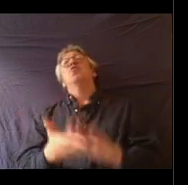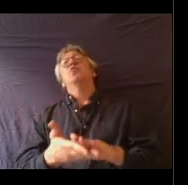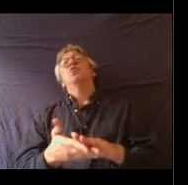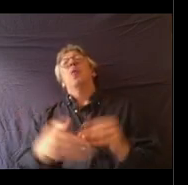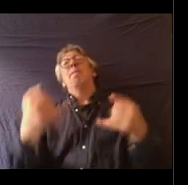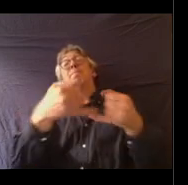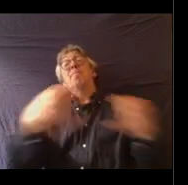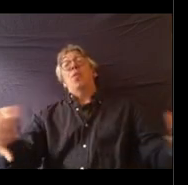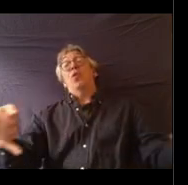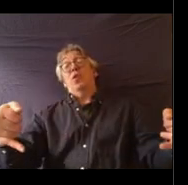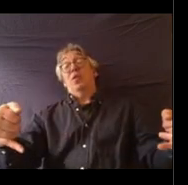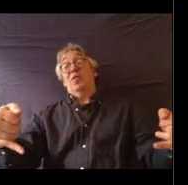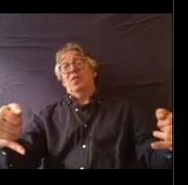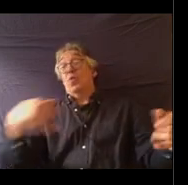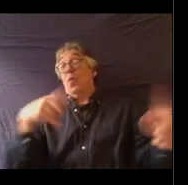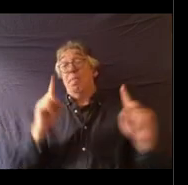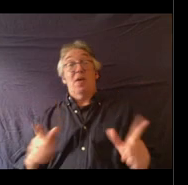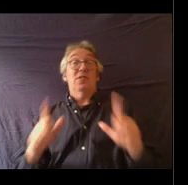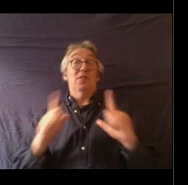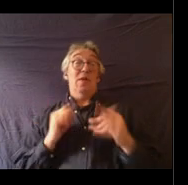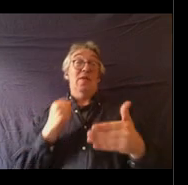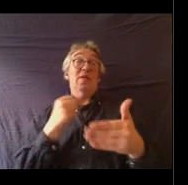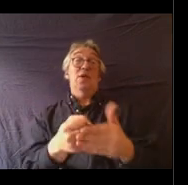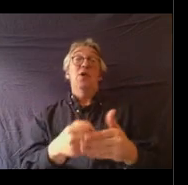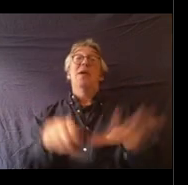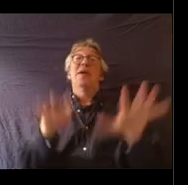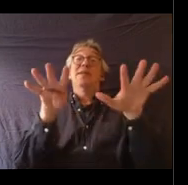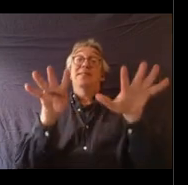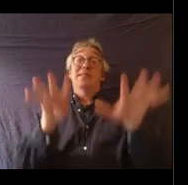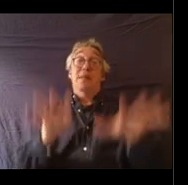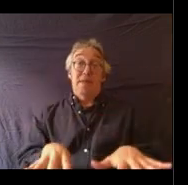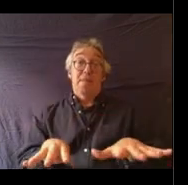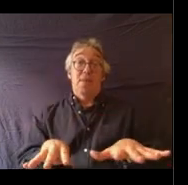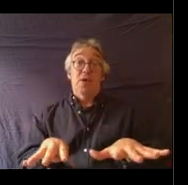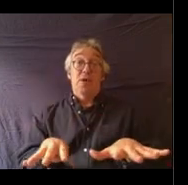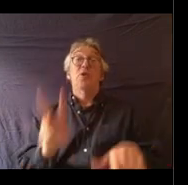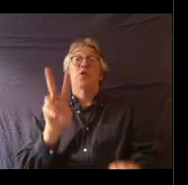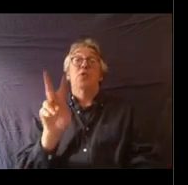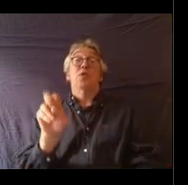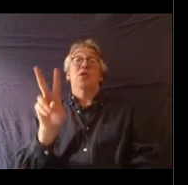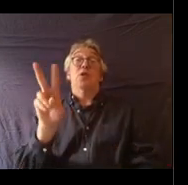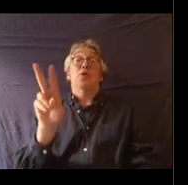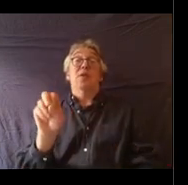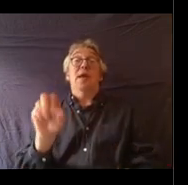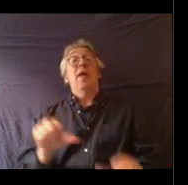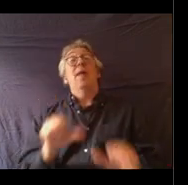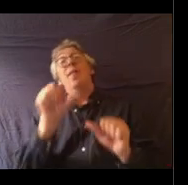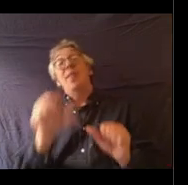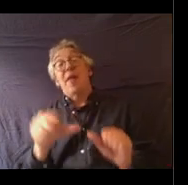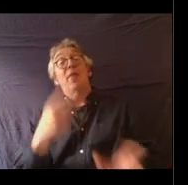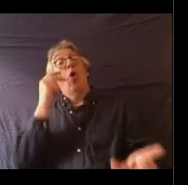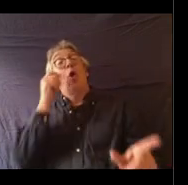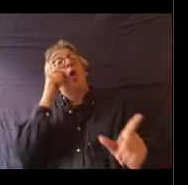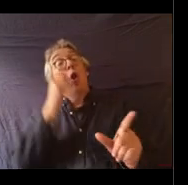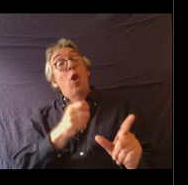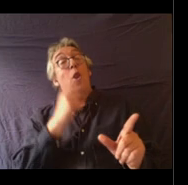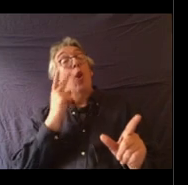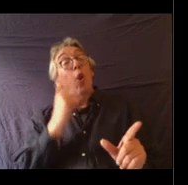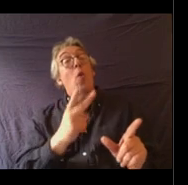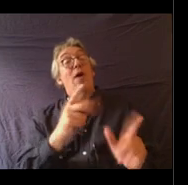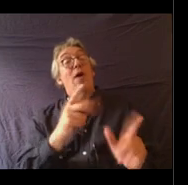So we'll have to wait till September 2020 and then look at the specific, at all the laws. If